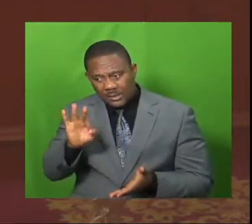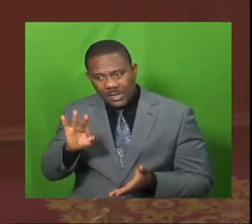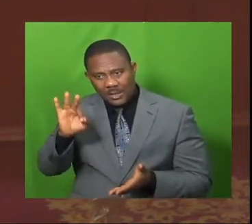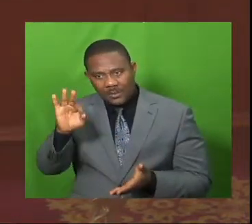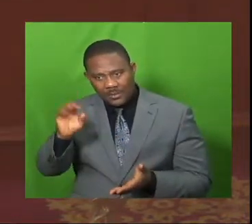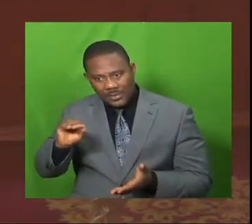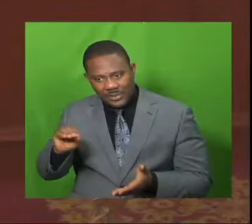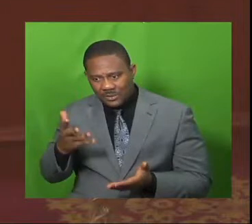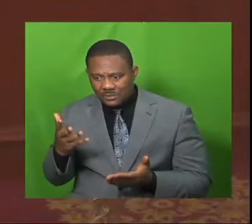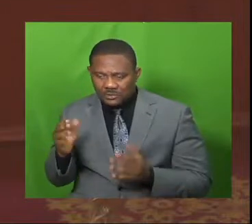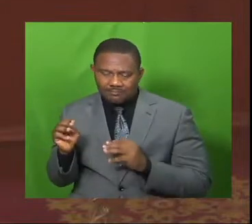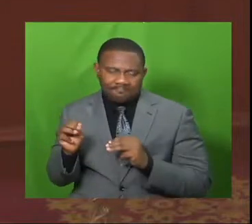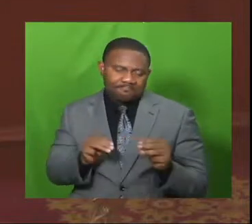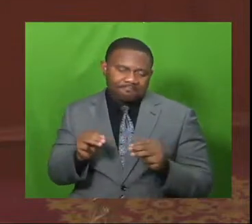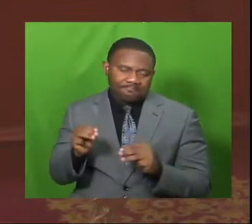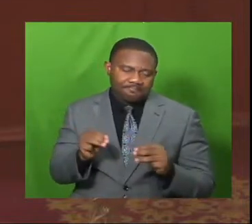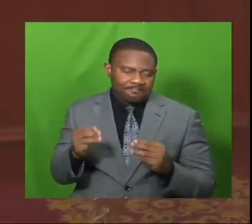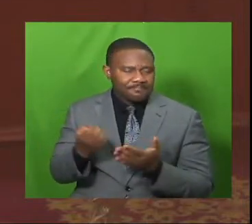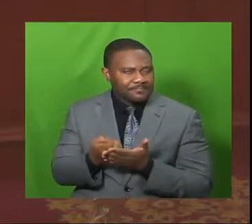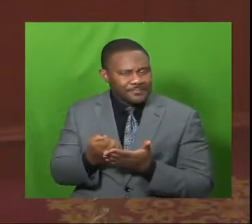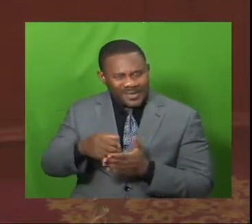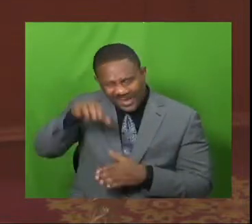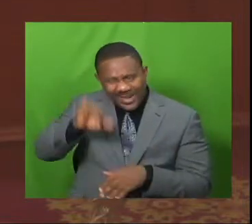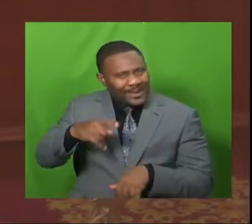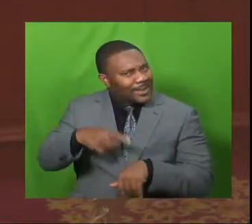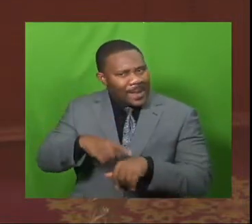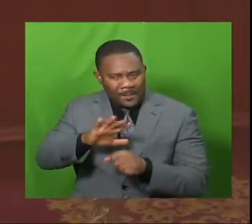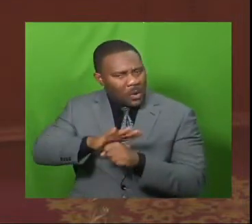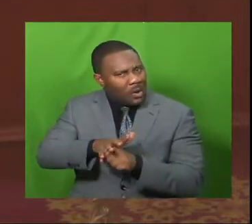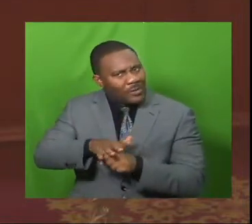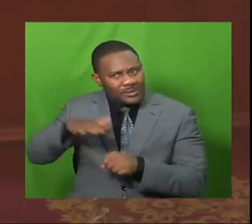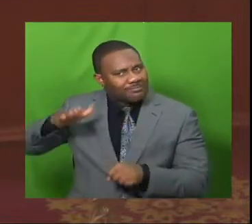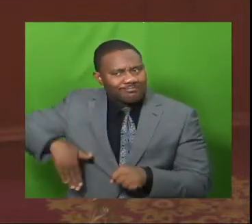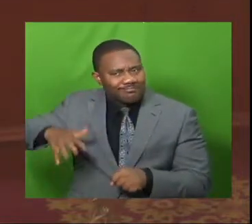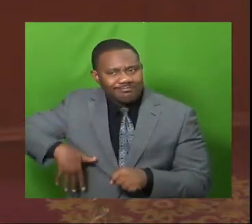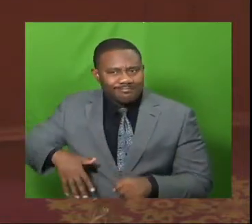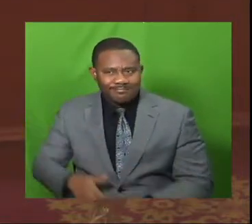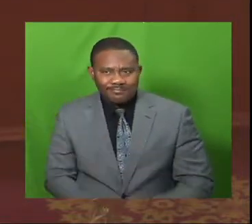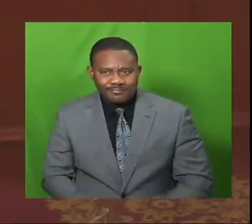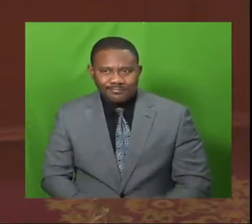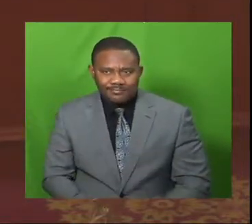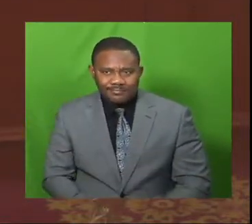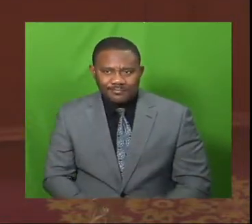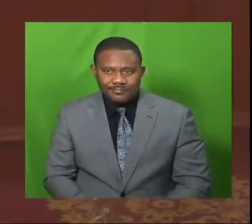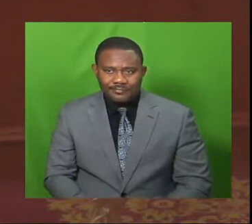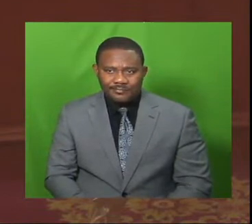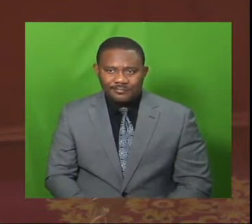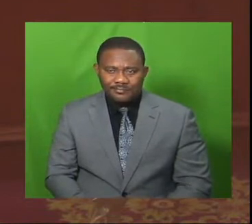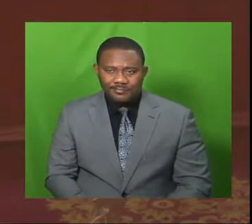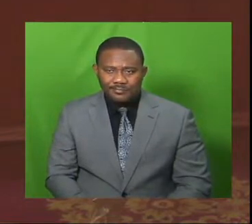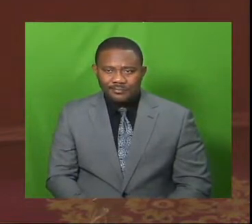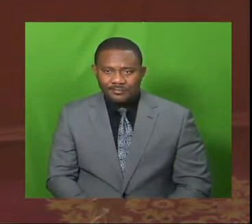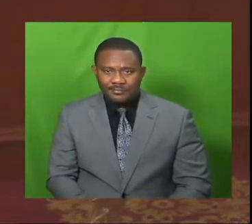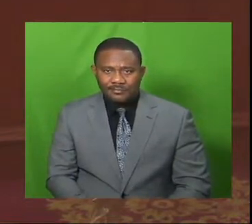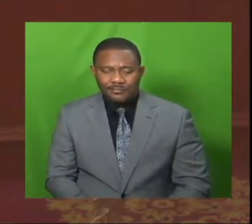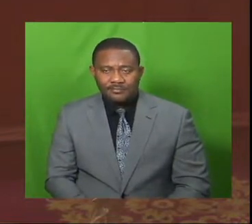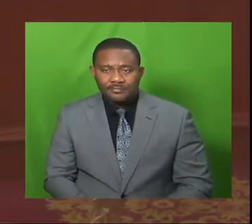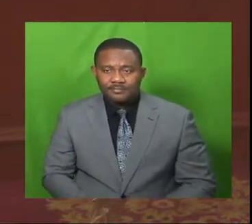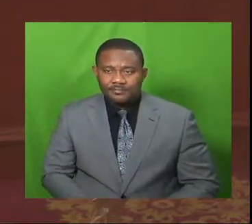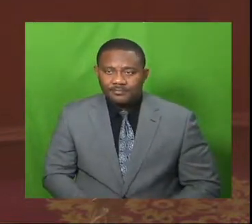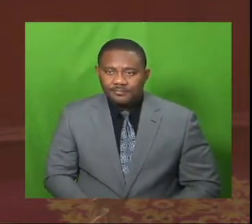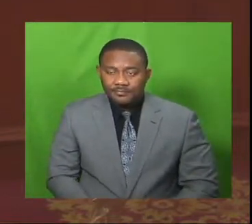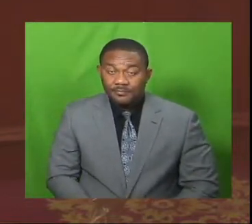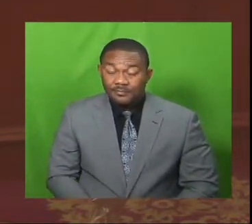manage the economy, we didn't have COVID. Mr. Speaker, the Ashanti occasion. It